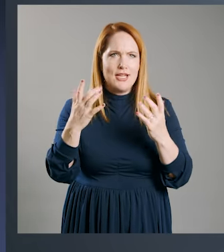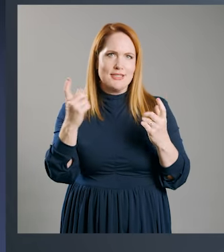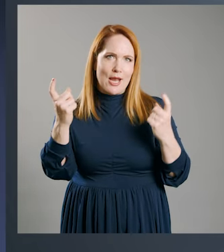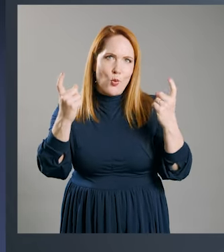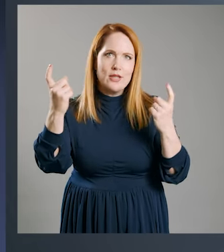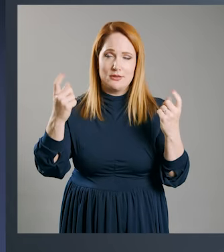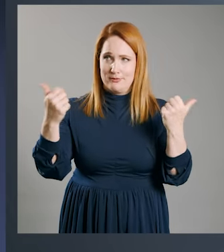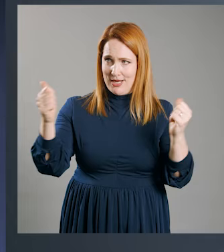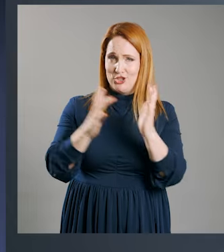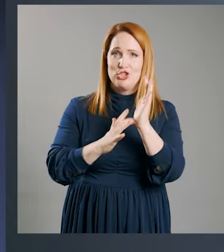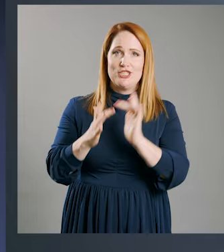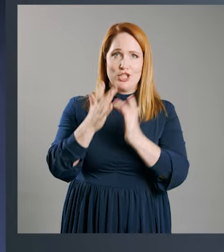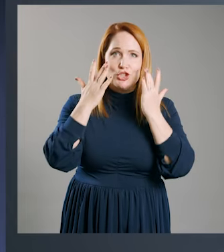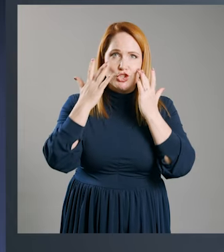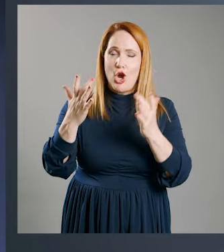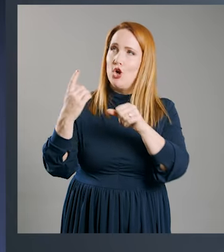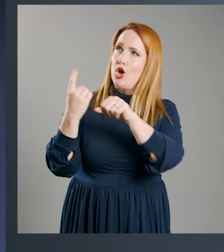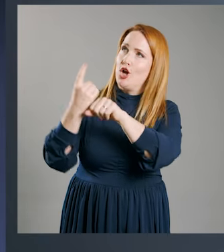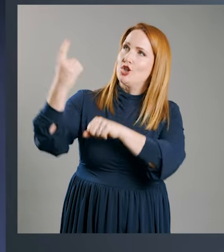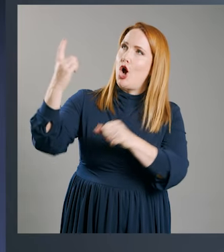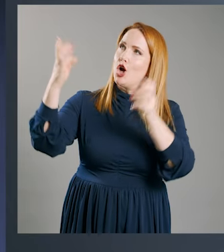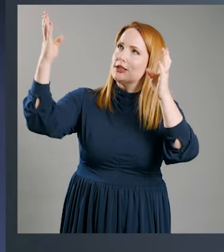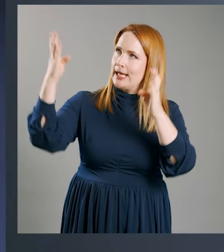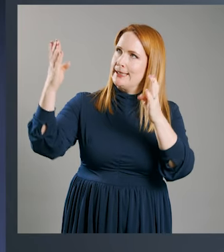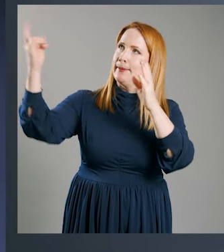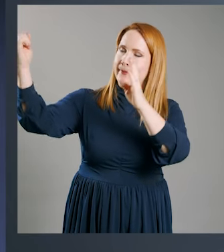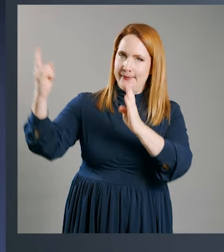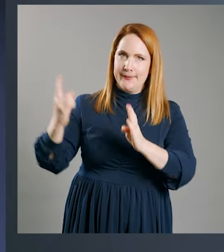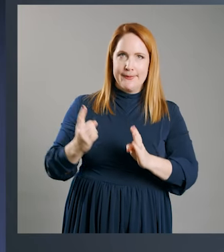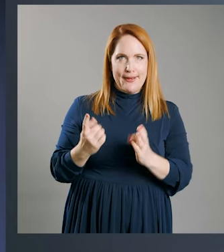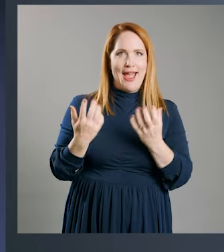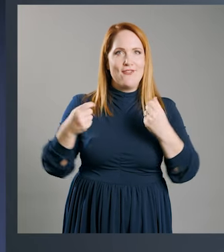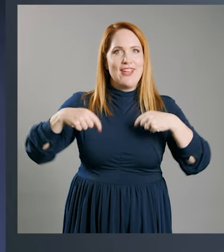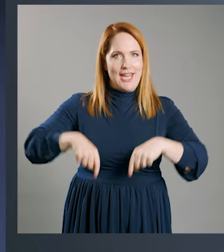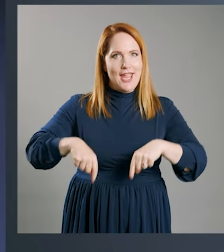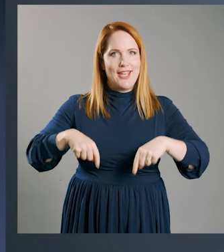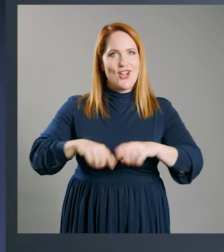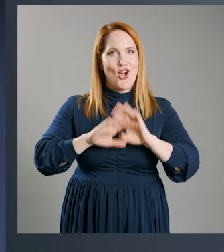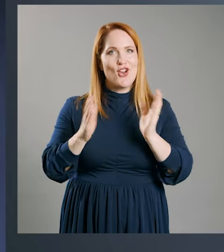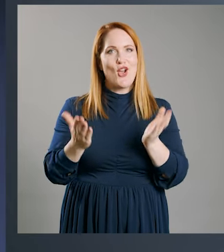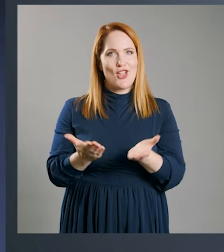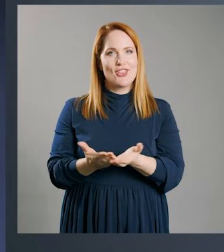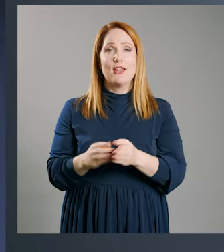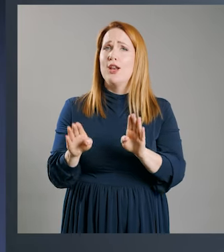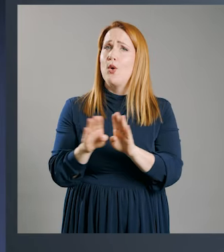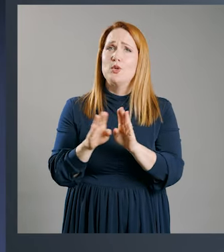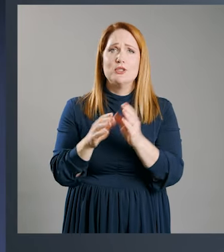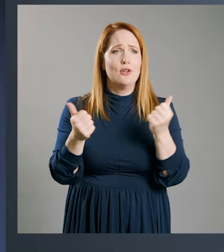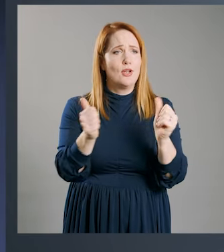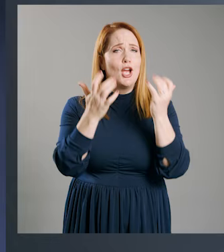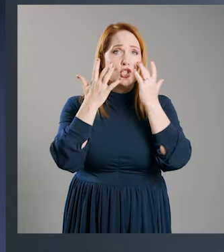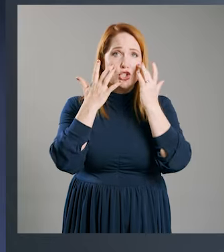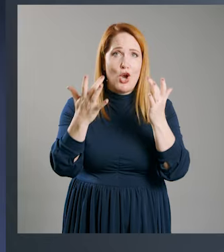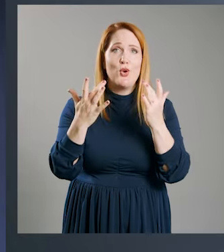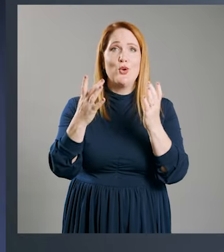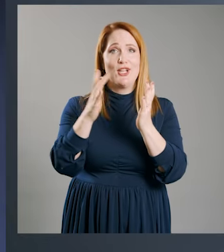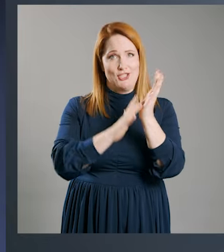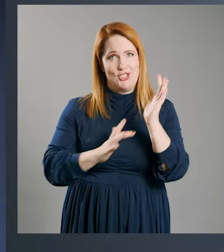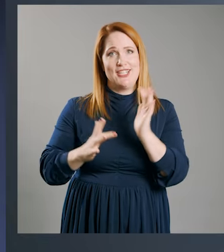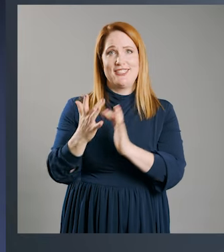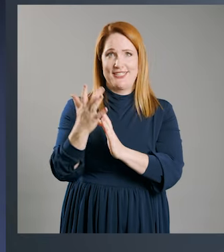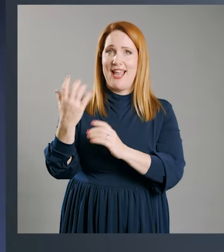was a demonstration of the kingdom of God breaking into earth. And also as a demonstration that Jesus had